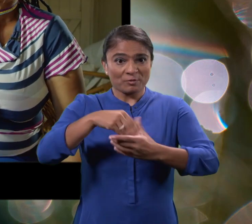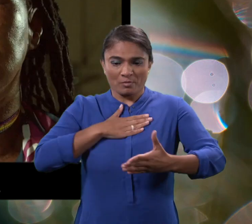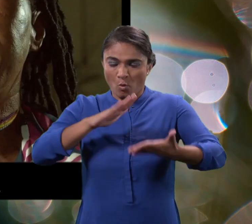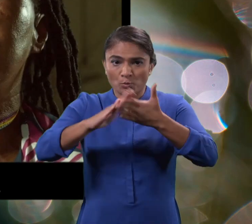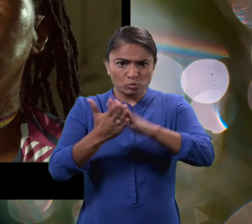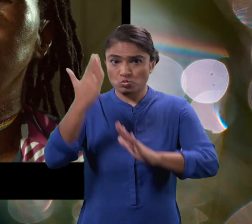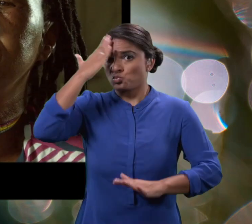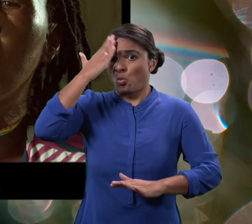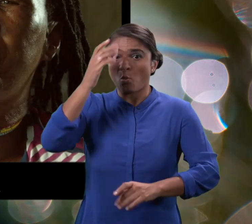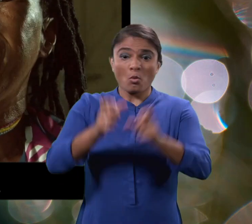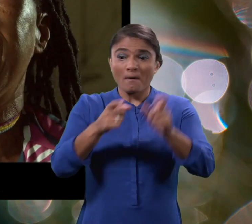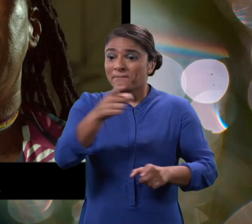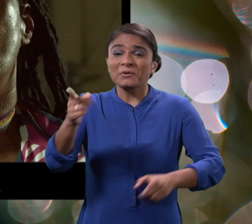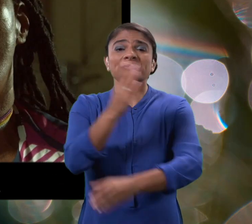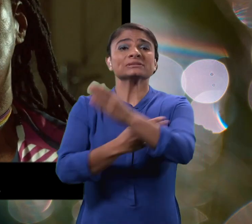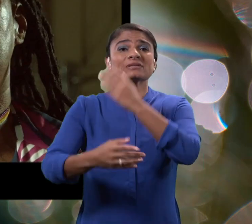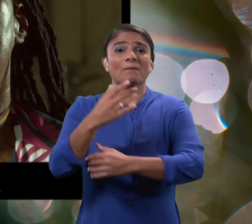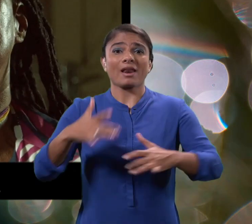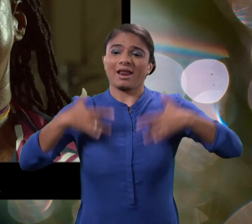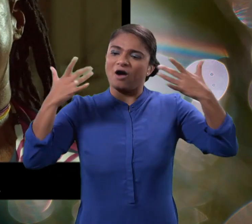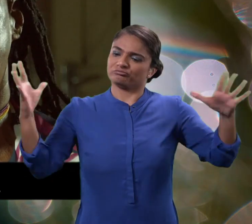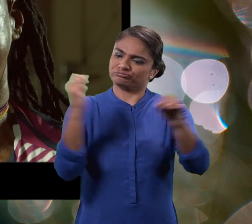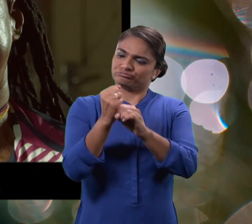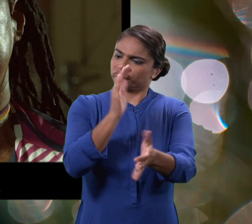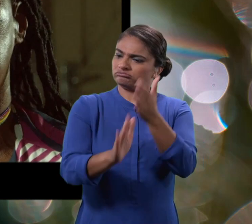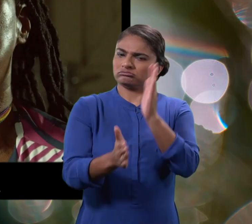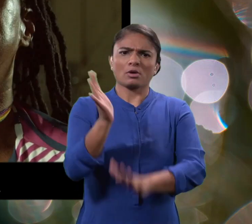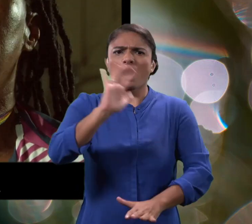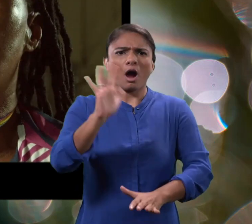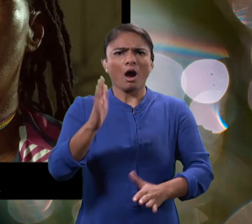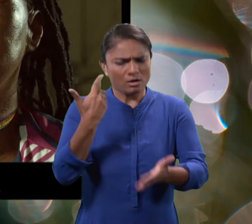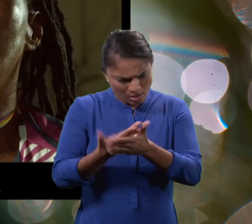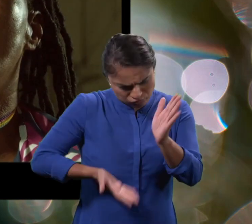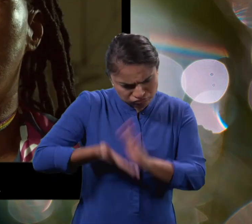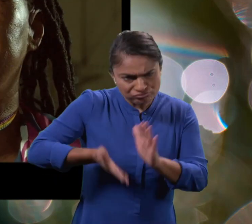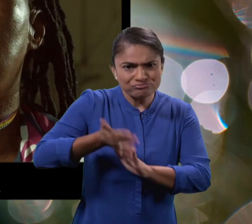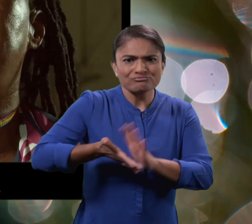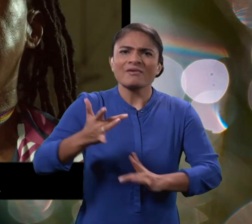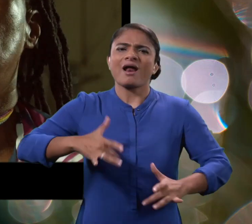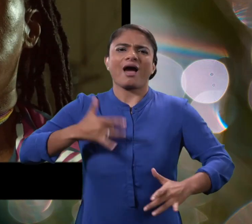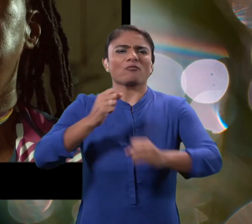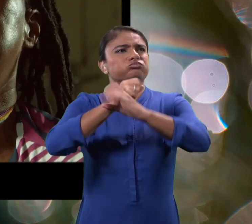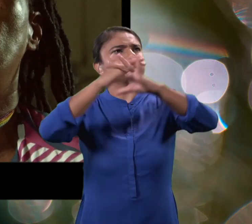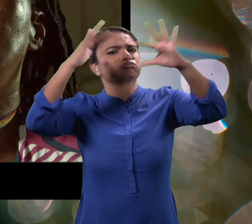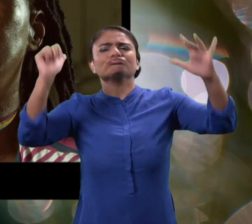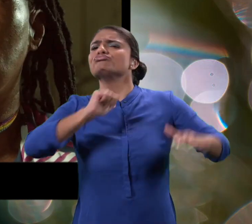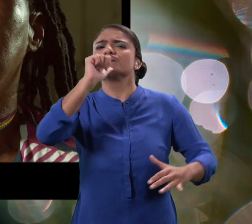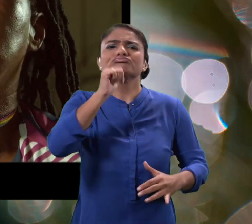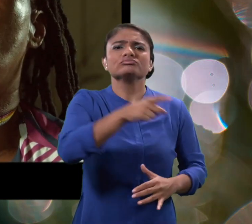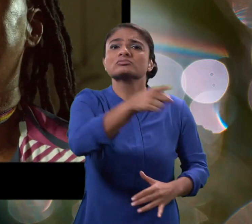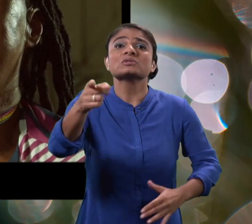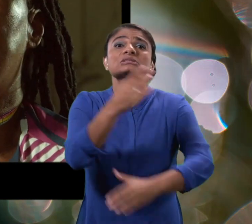kuzo, bayazi ukuthi akuphelanga bomi xa benedisability, busekhona ubomi nosele endaweni